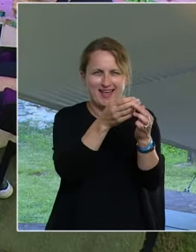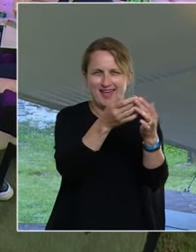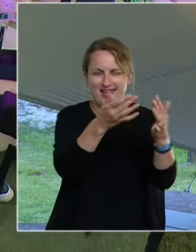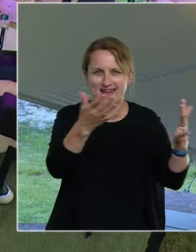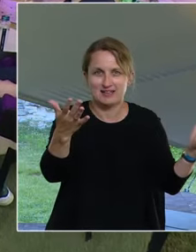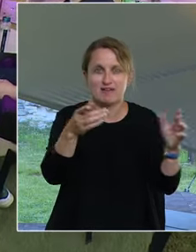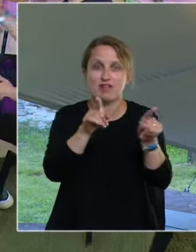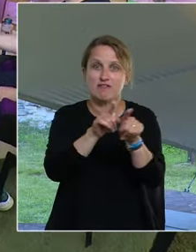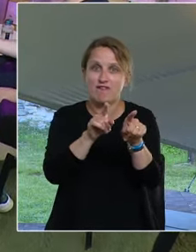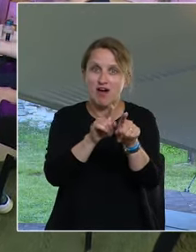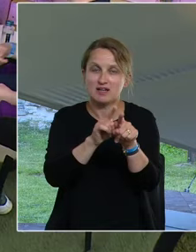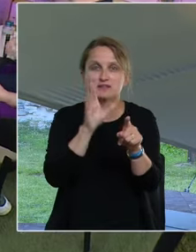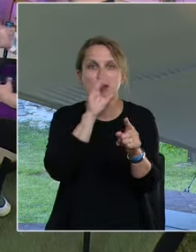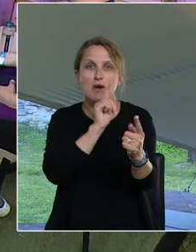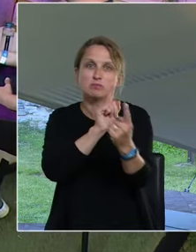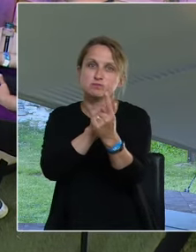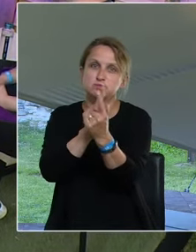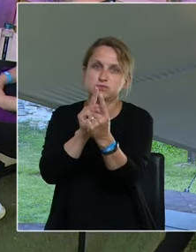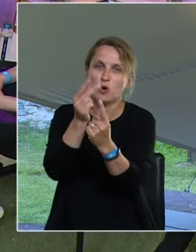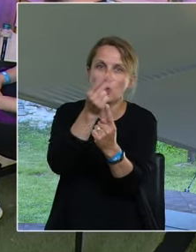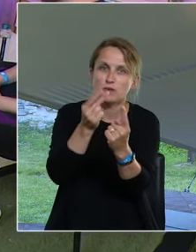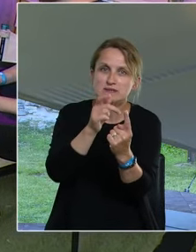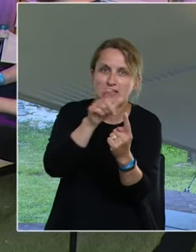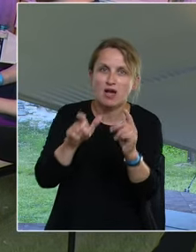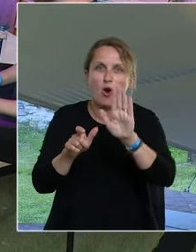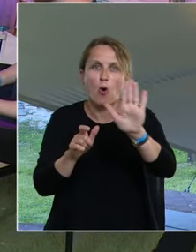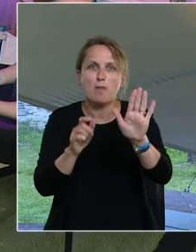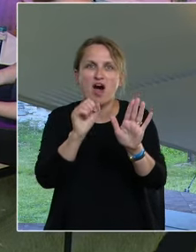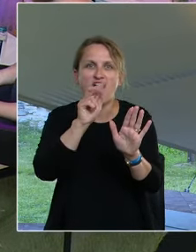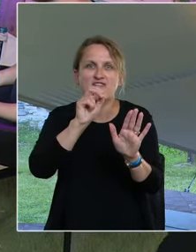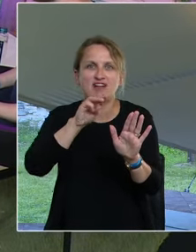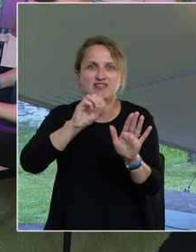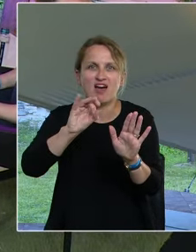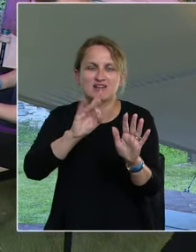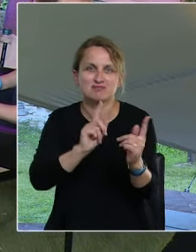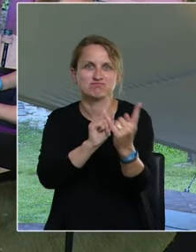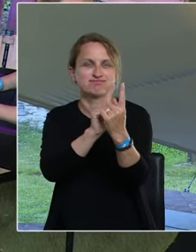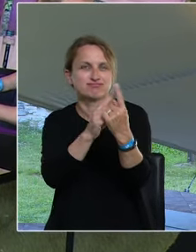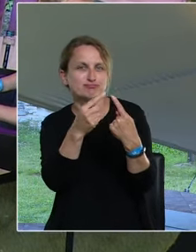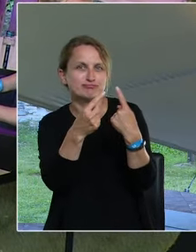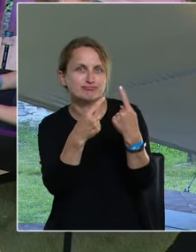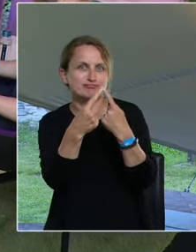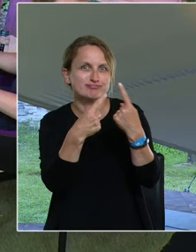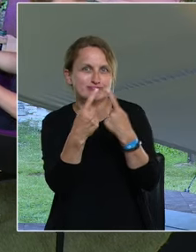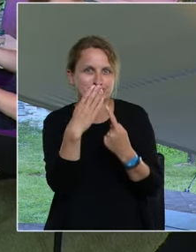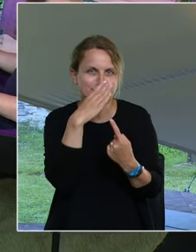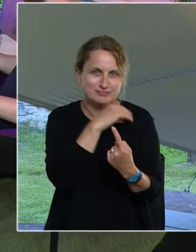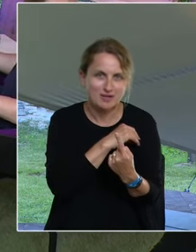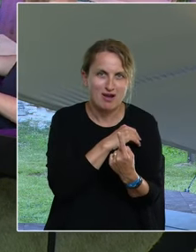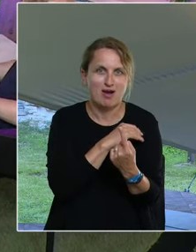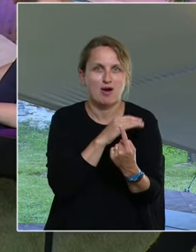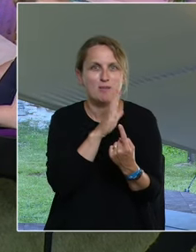can meet the artist through an avatar. You can discuss and view the